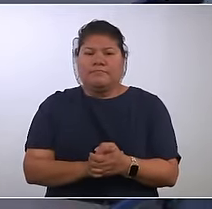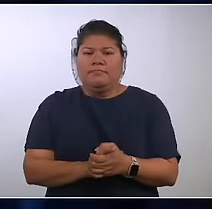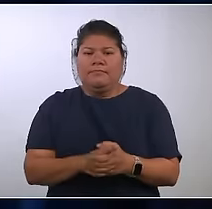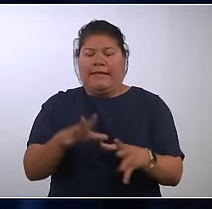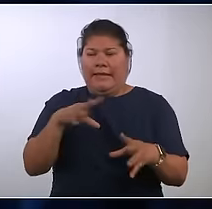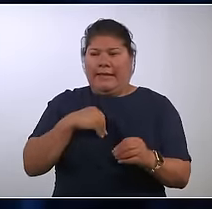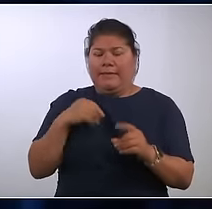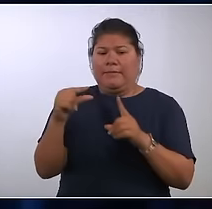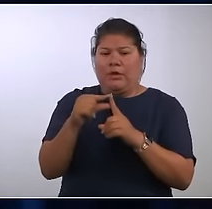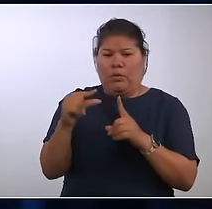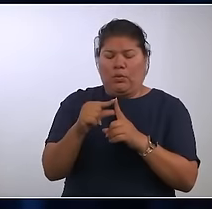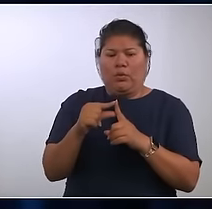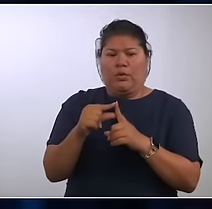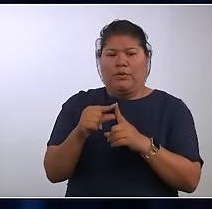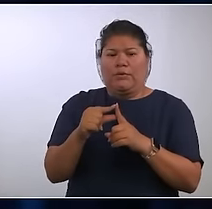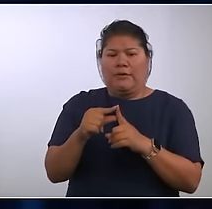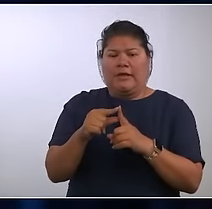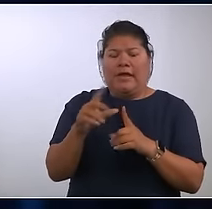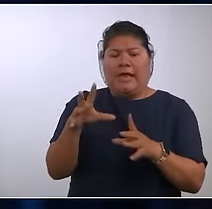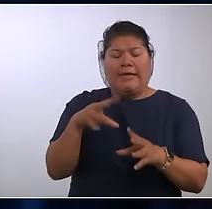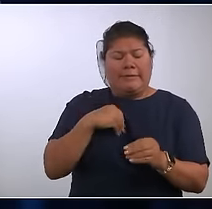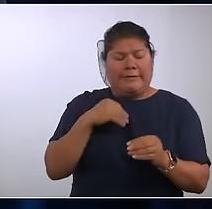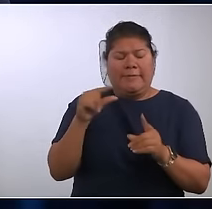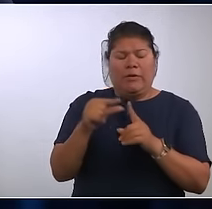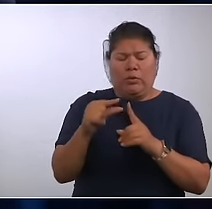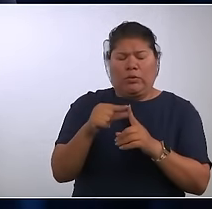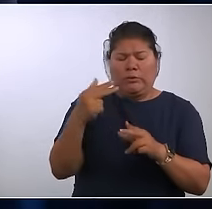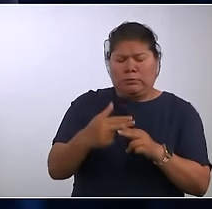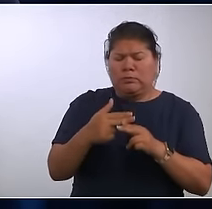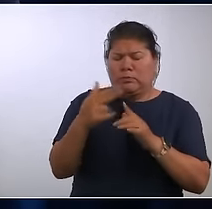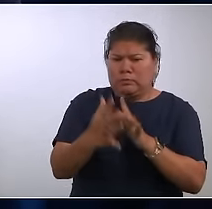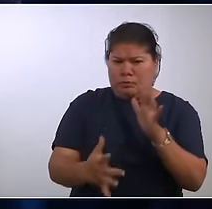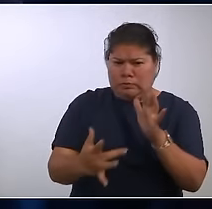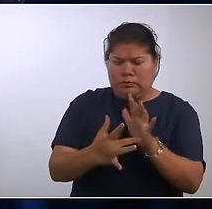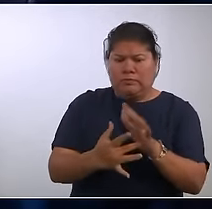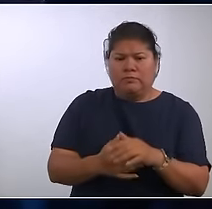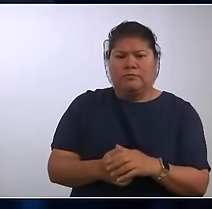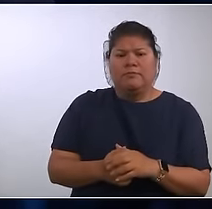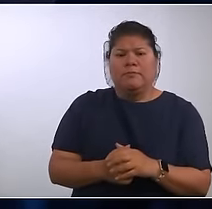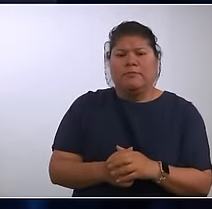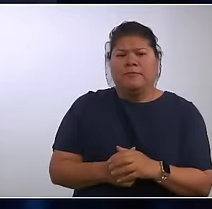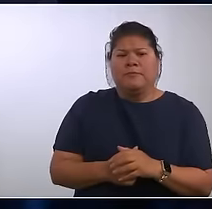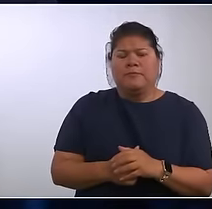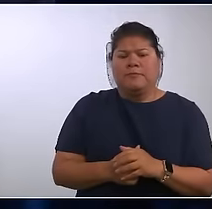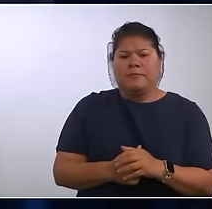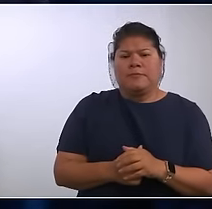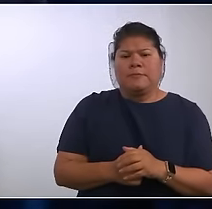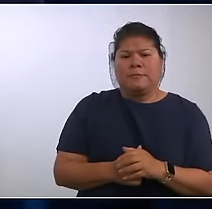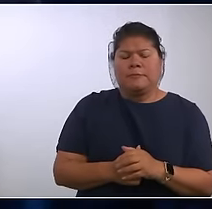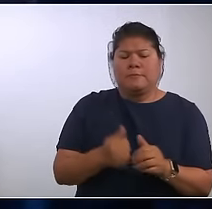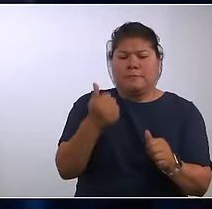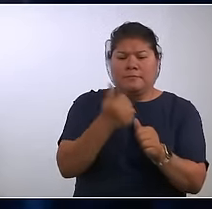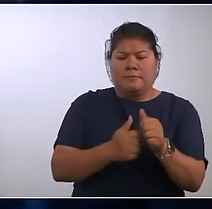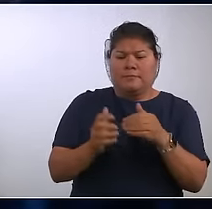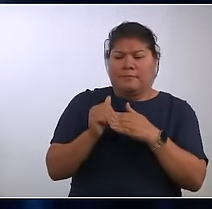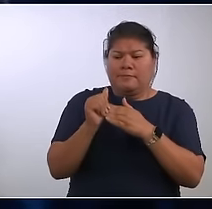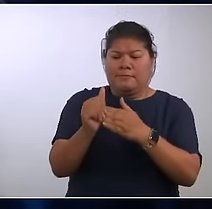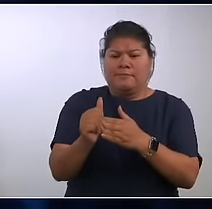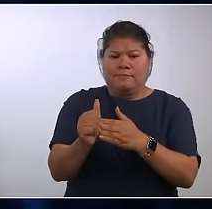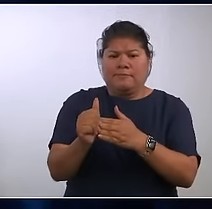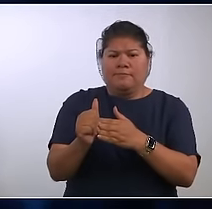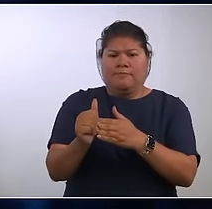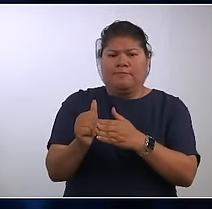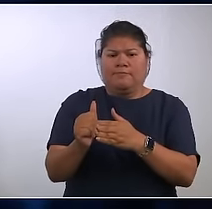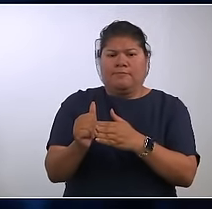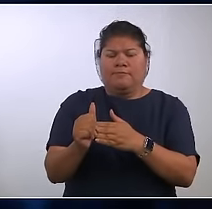esa palabra en el nombre de Jesús. I receive that word in the name of Jesus. Cada líder, every leader, se pone